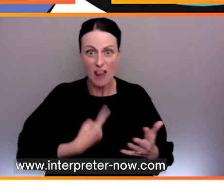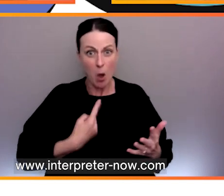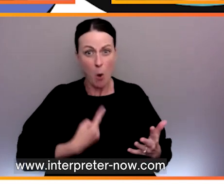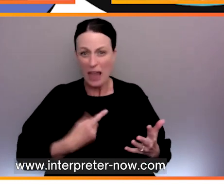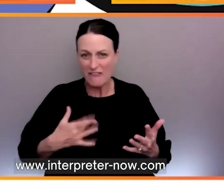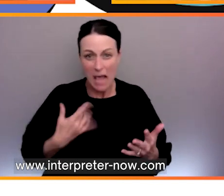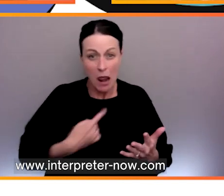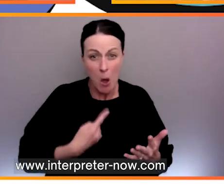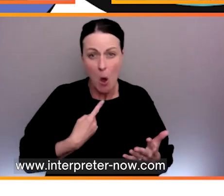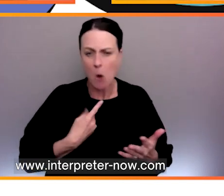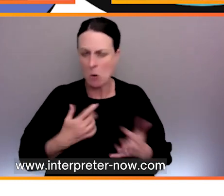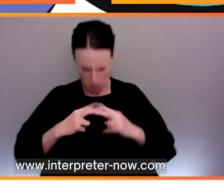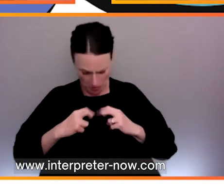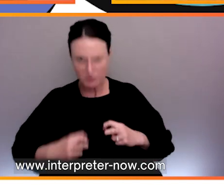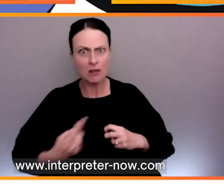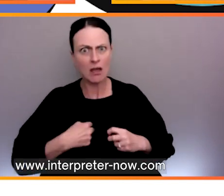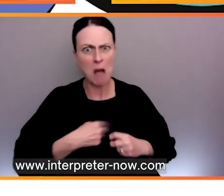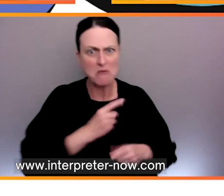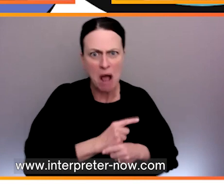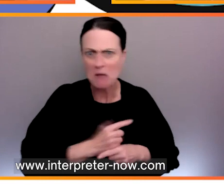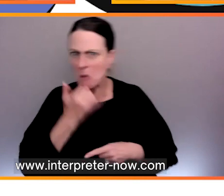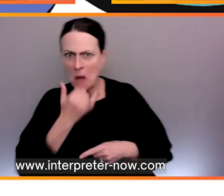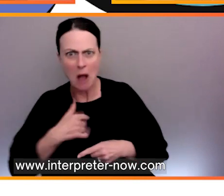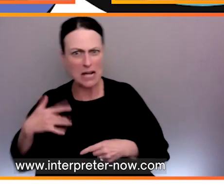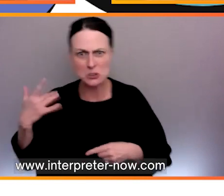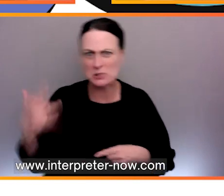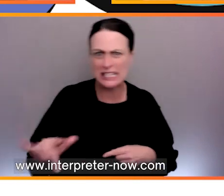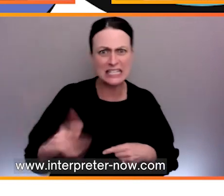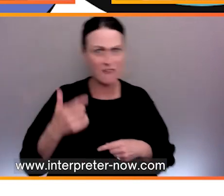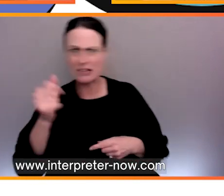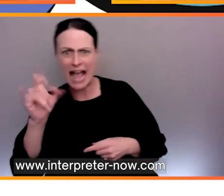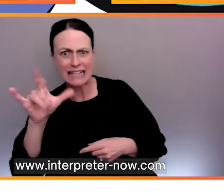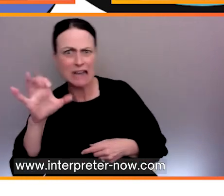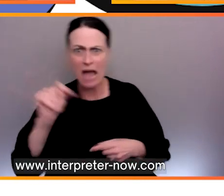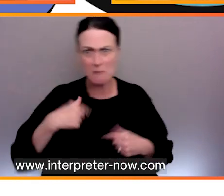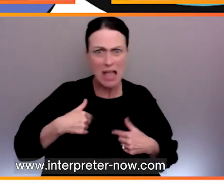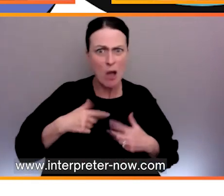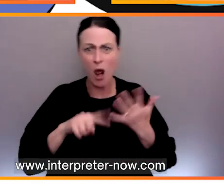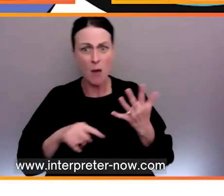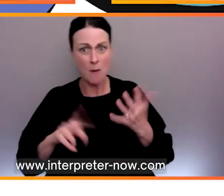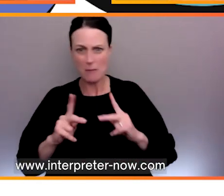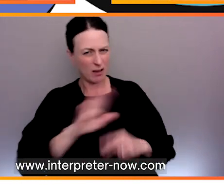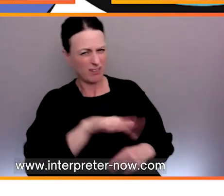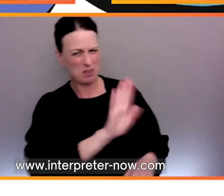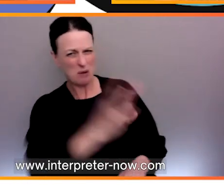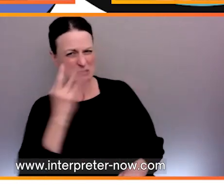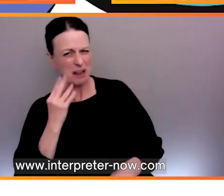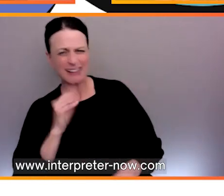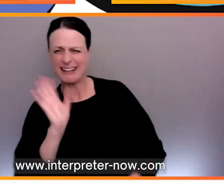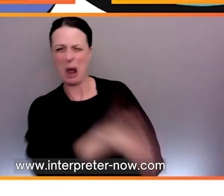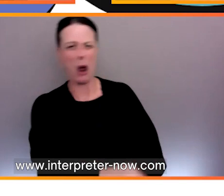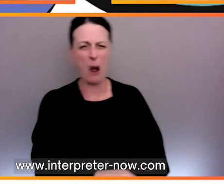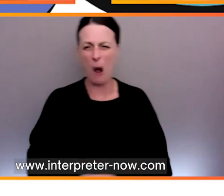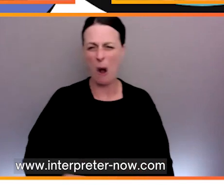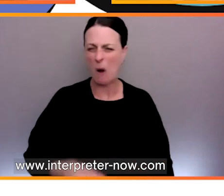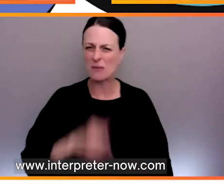because you do feel alone. You don't see anyone else having a problem. Frankly, in those kinds